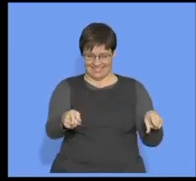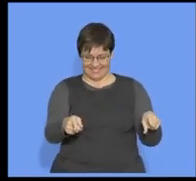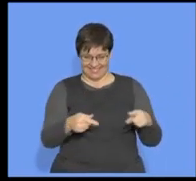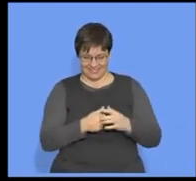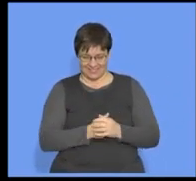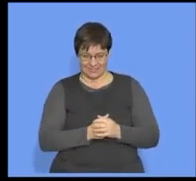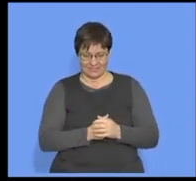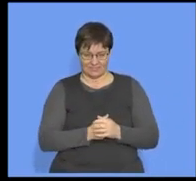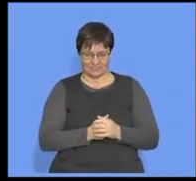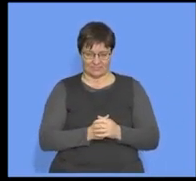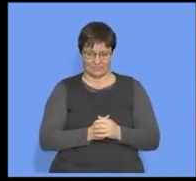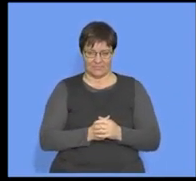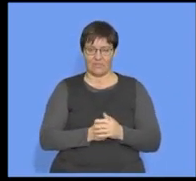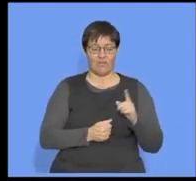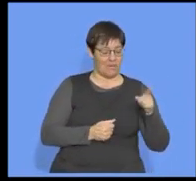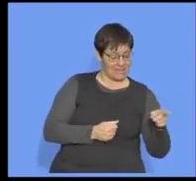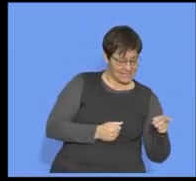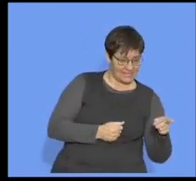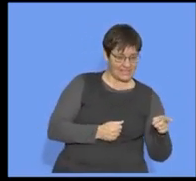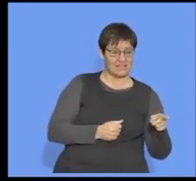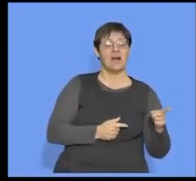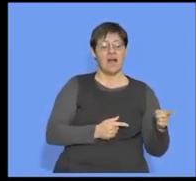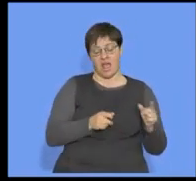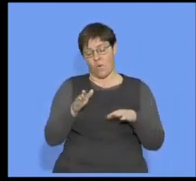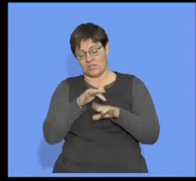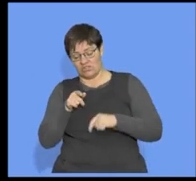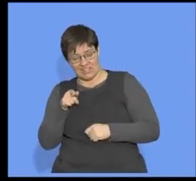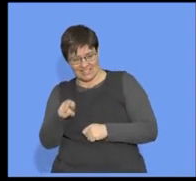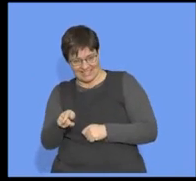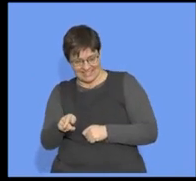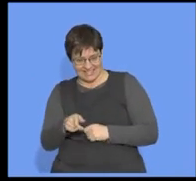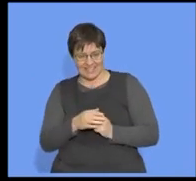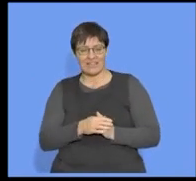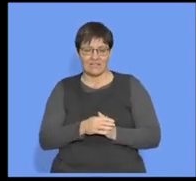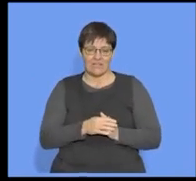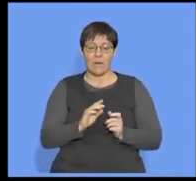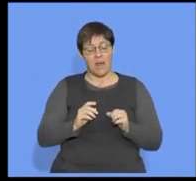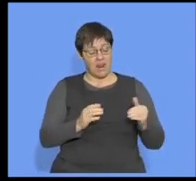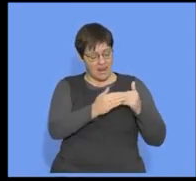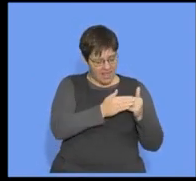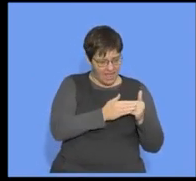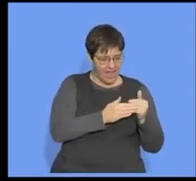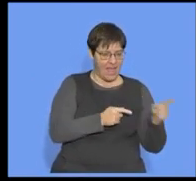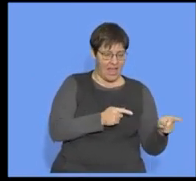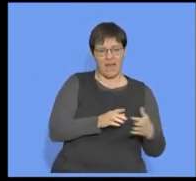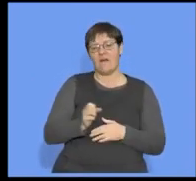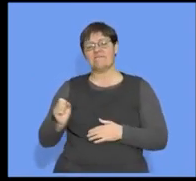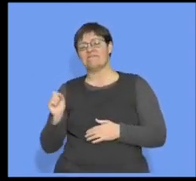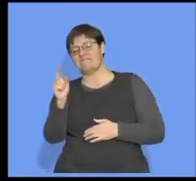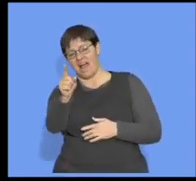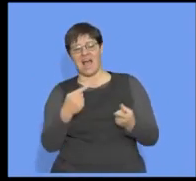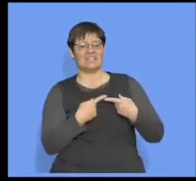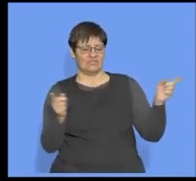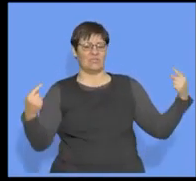the functioning of the eye in the situation where the image is far and the image